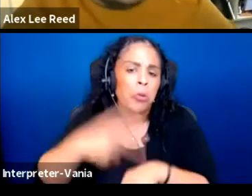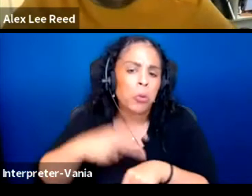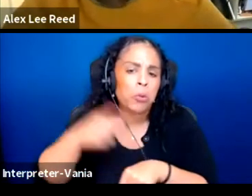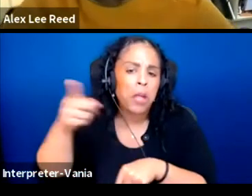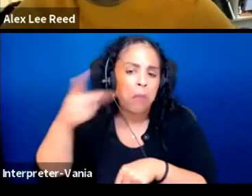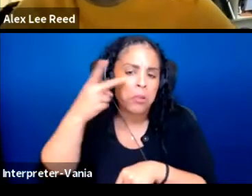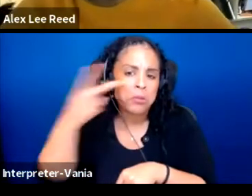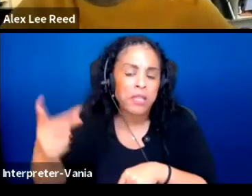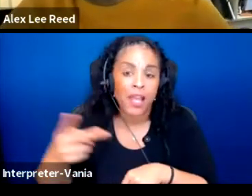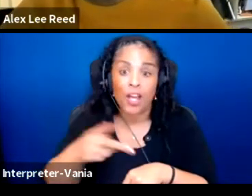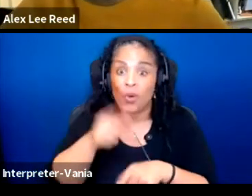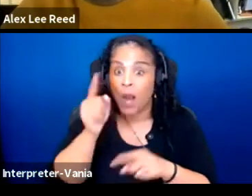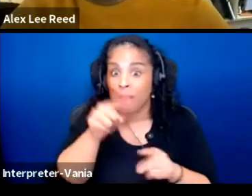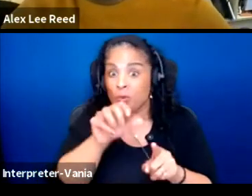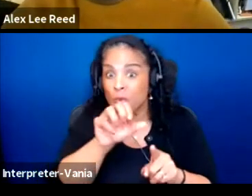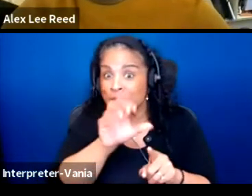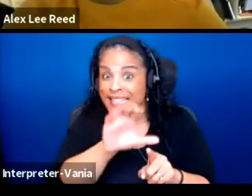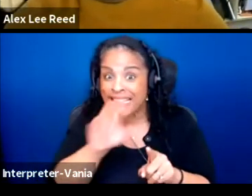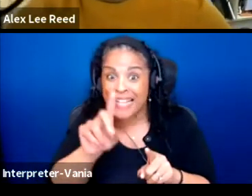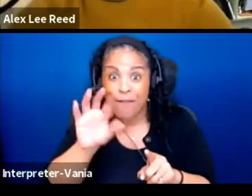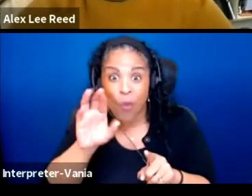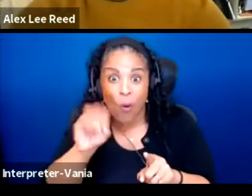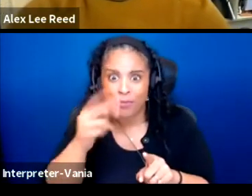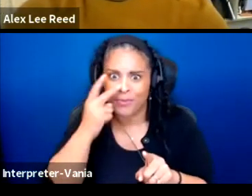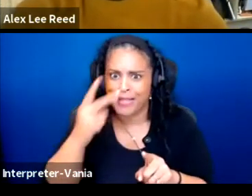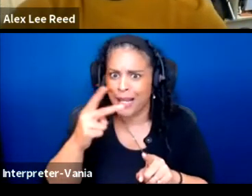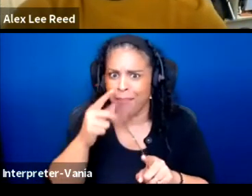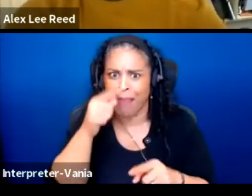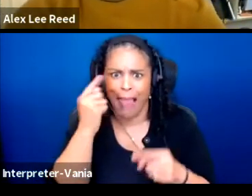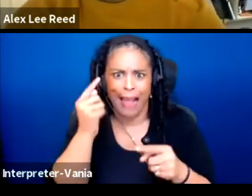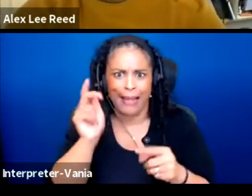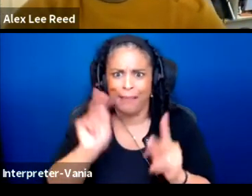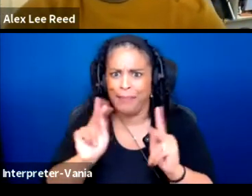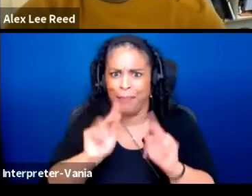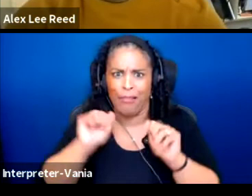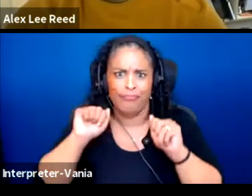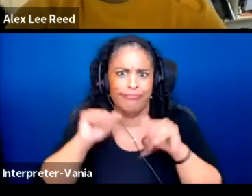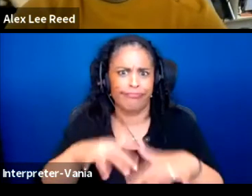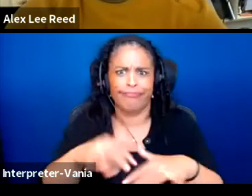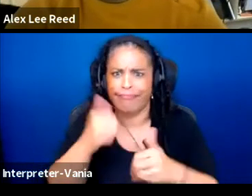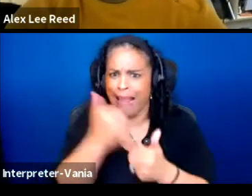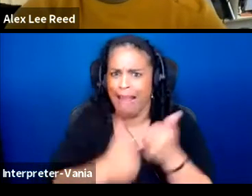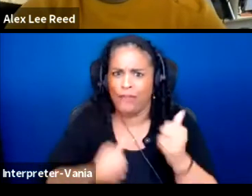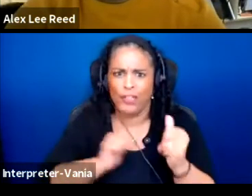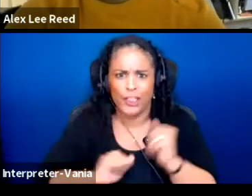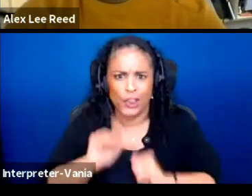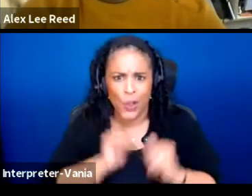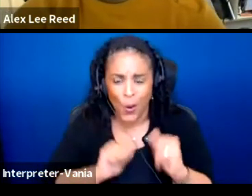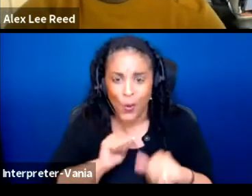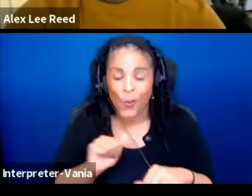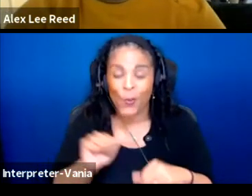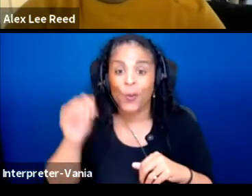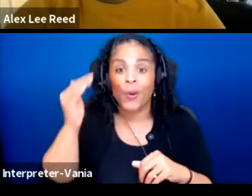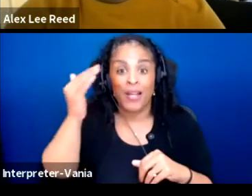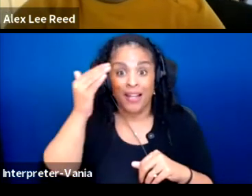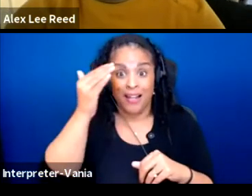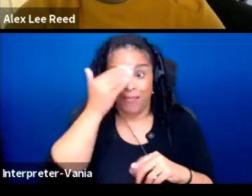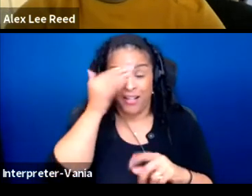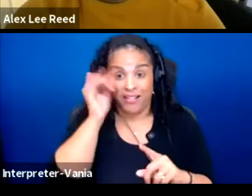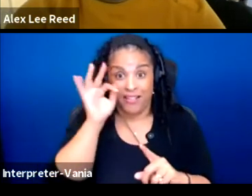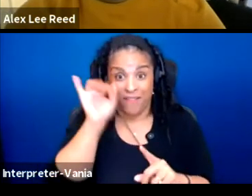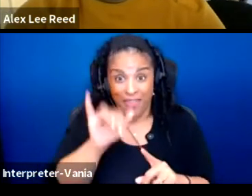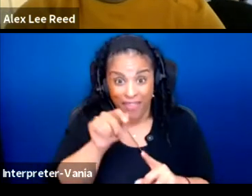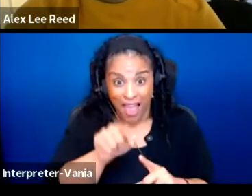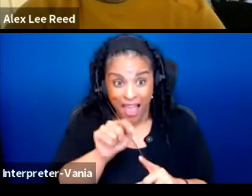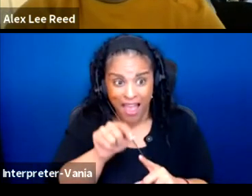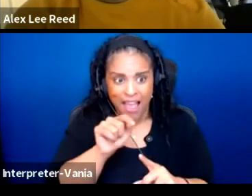CD Forum, you see Black bodies every show that we do. And I think because of that, I think